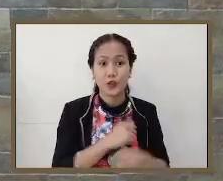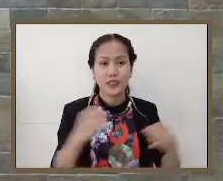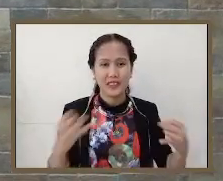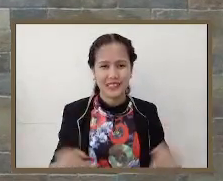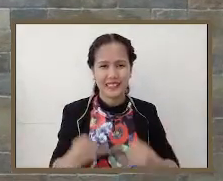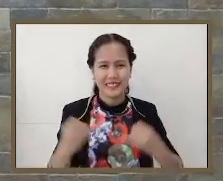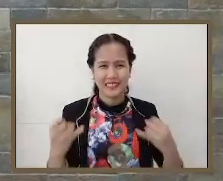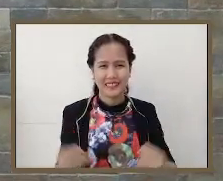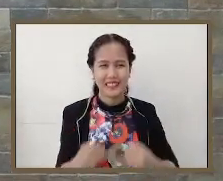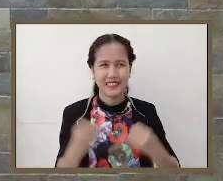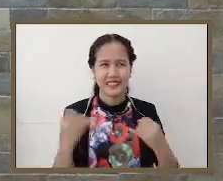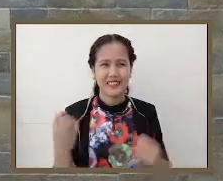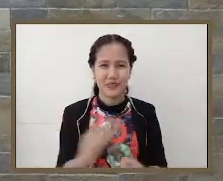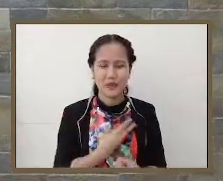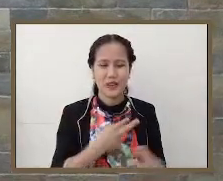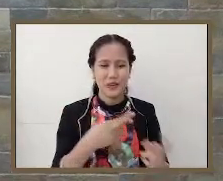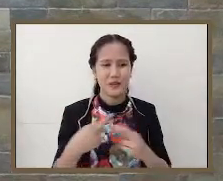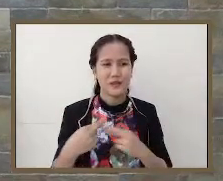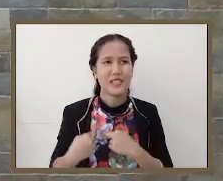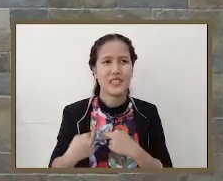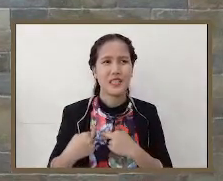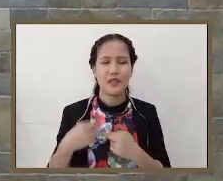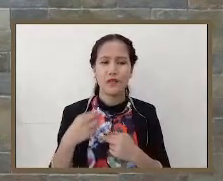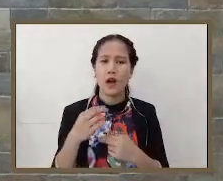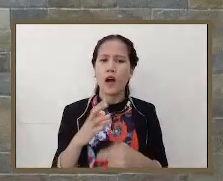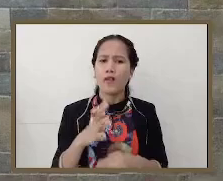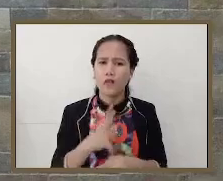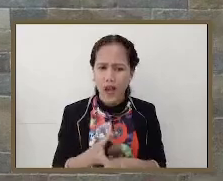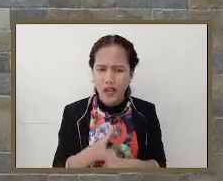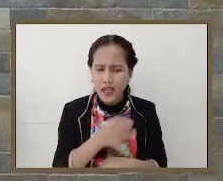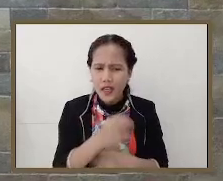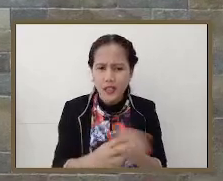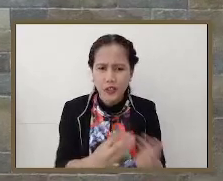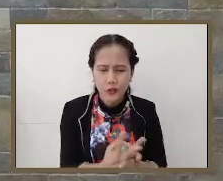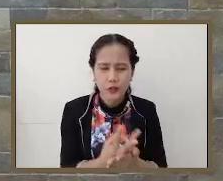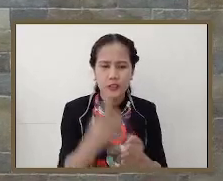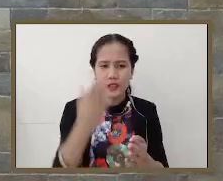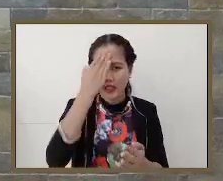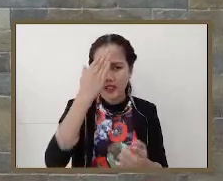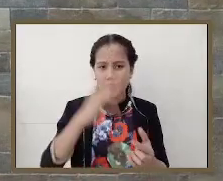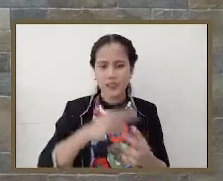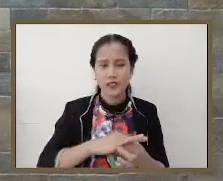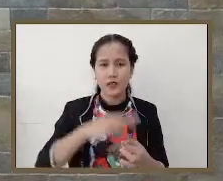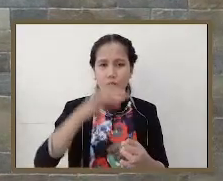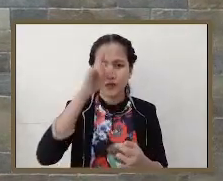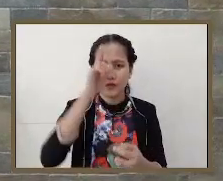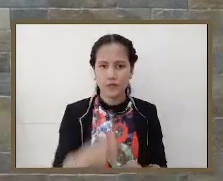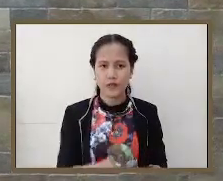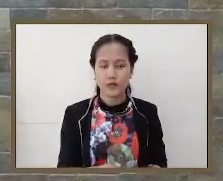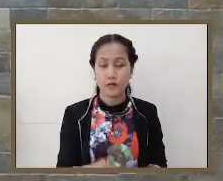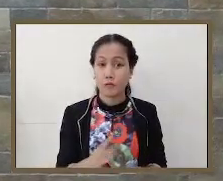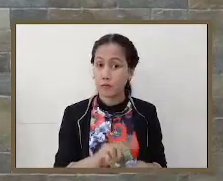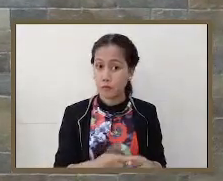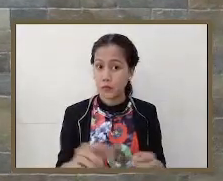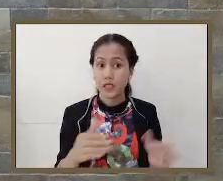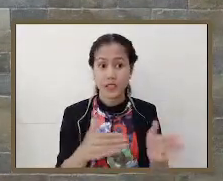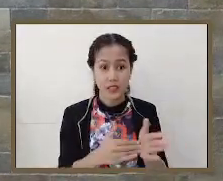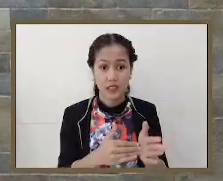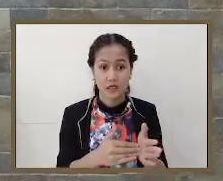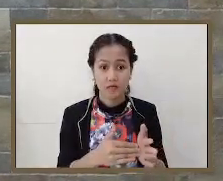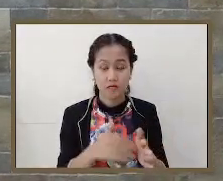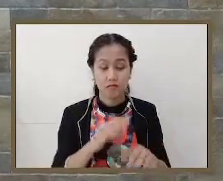ng maayos, buo ang knowledge ng Diyos. But again, brethren, like I said, at the end of the